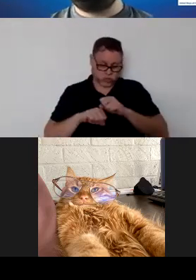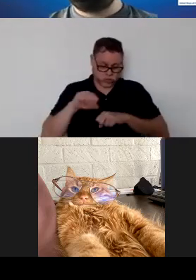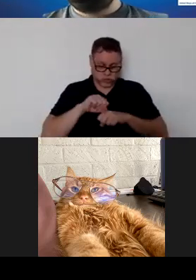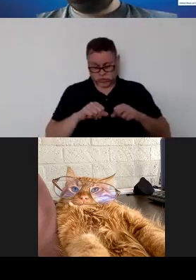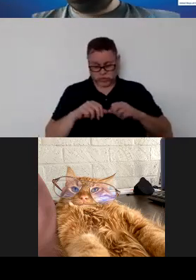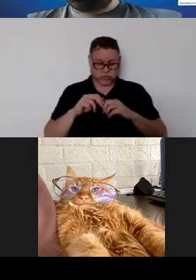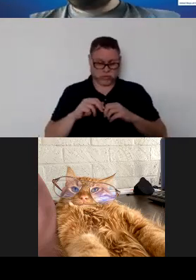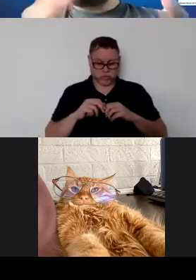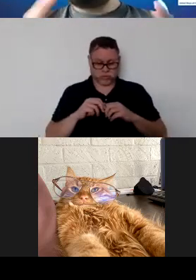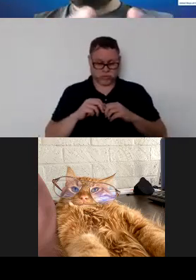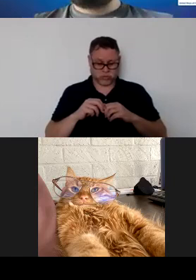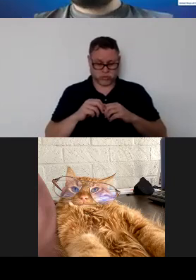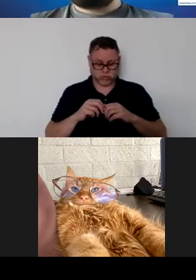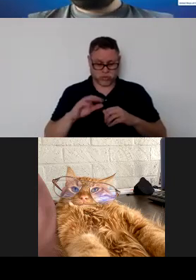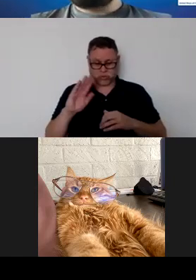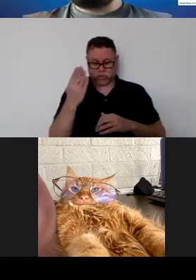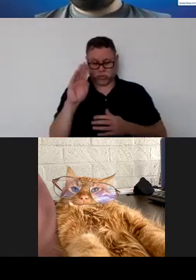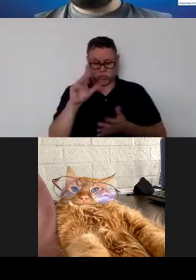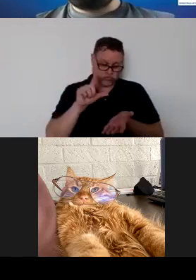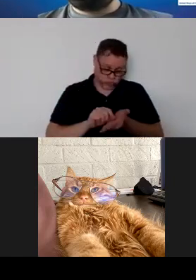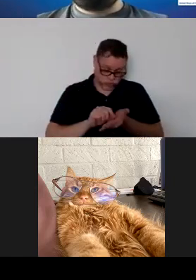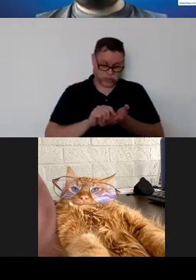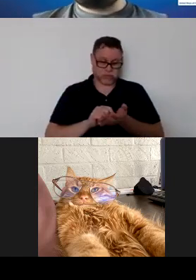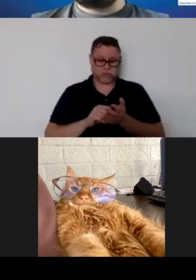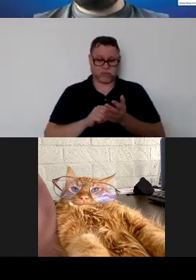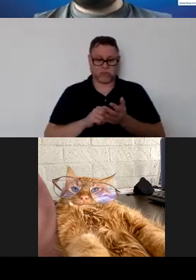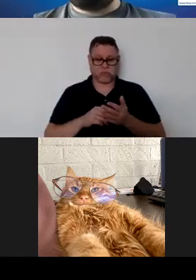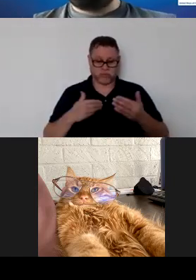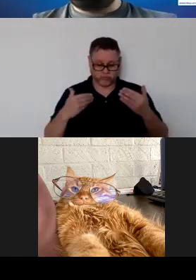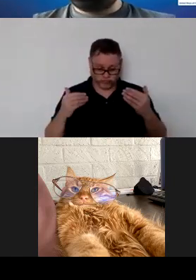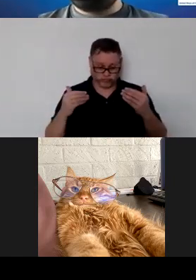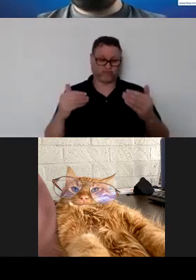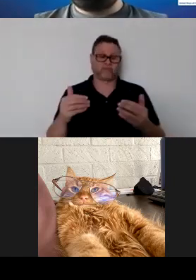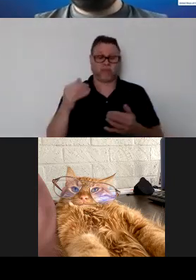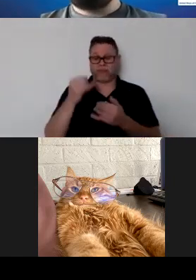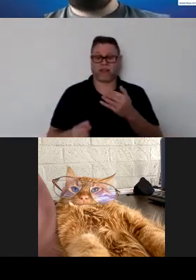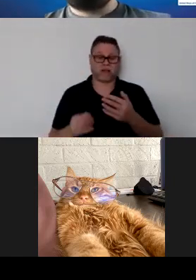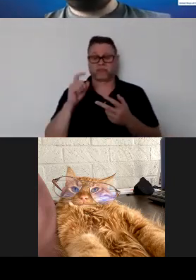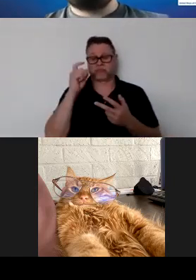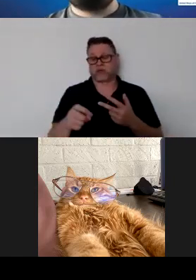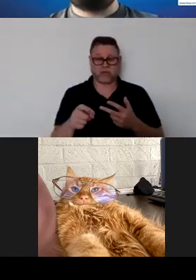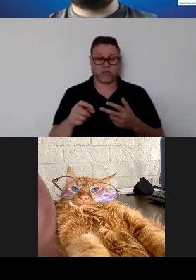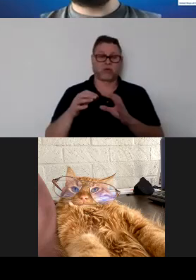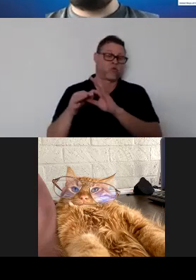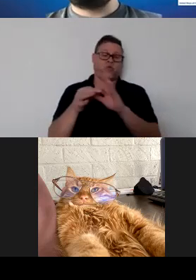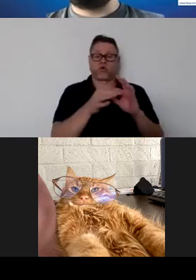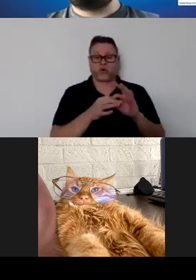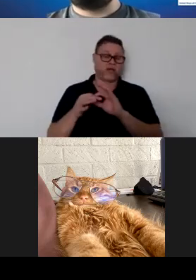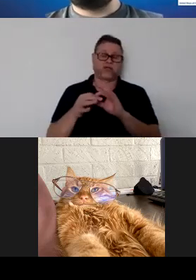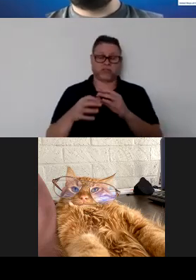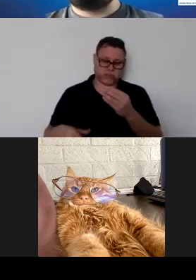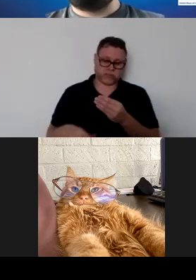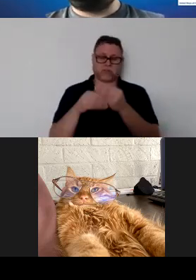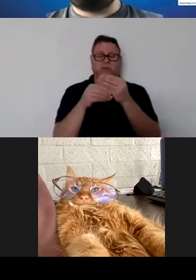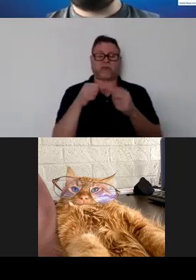really take the blueprint and manifest it. And then the last grant is the coordination grant, which is just a supplemental